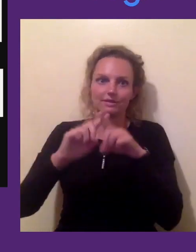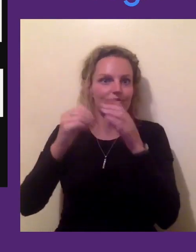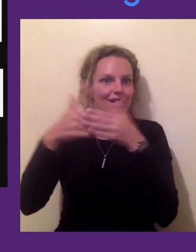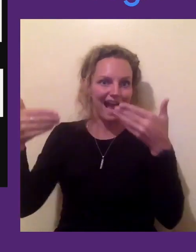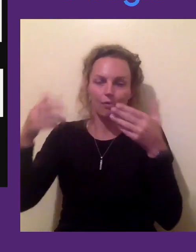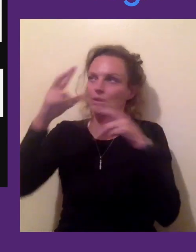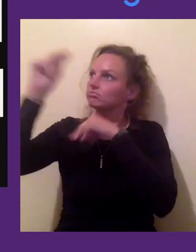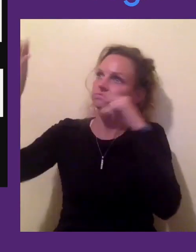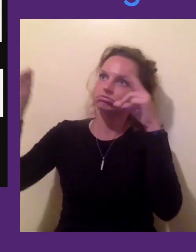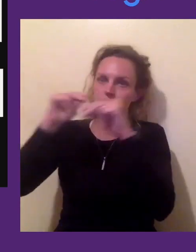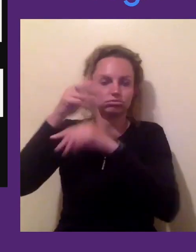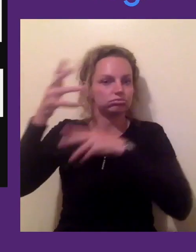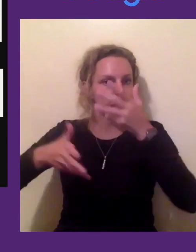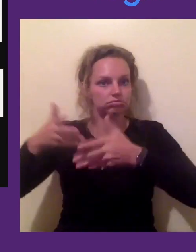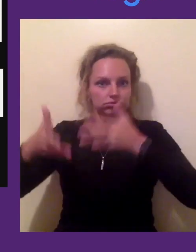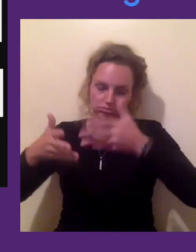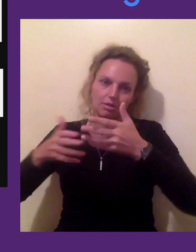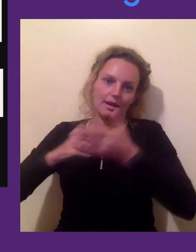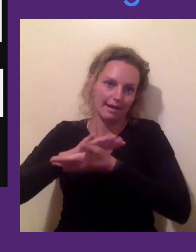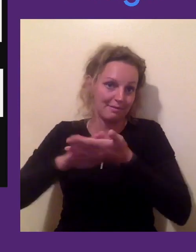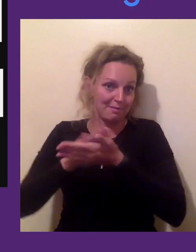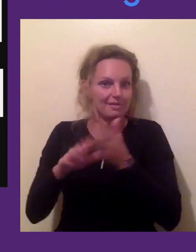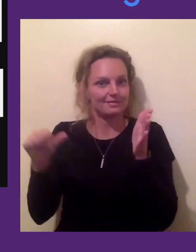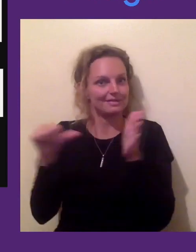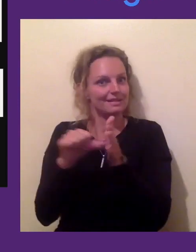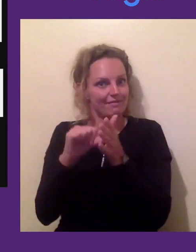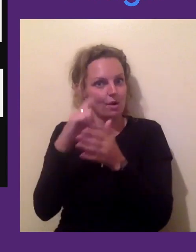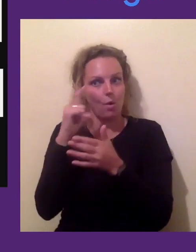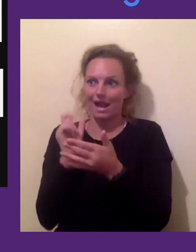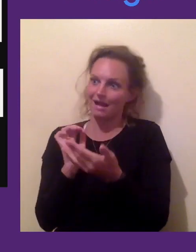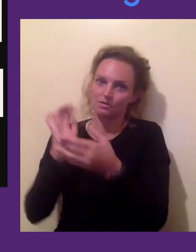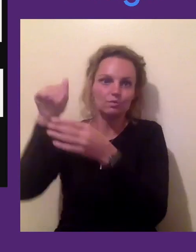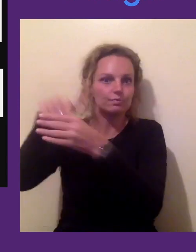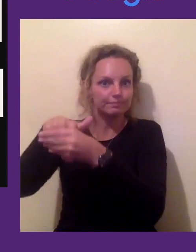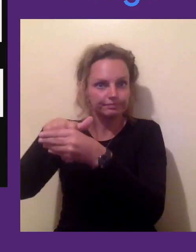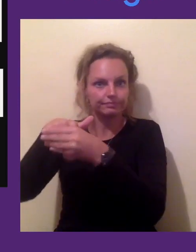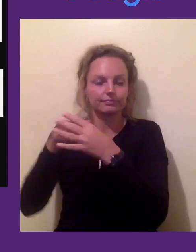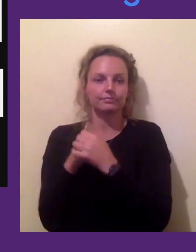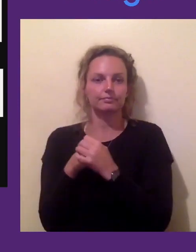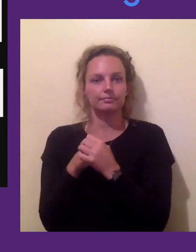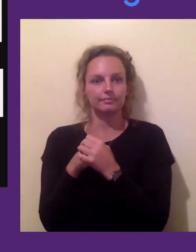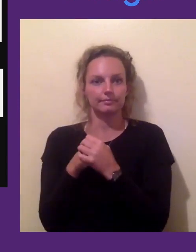training, including how to check for accessibility issues using the reminder and the checker.